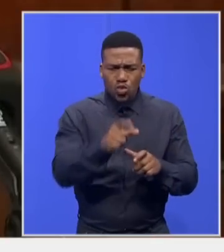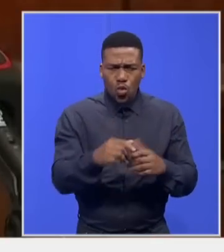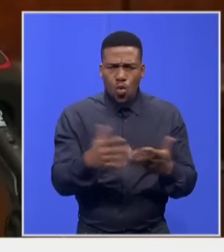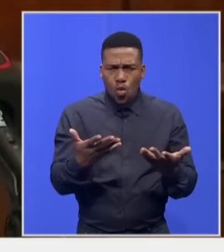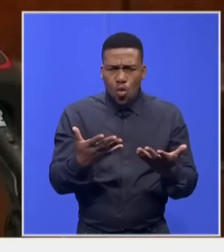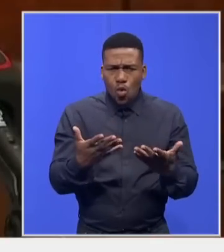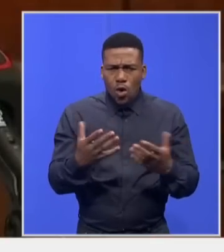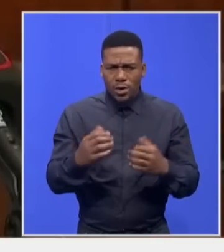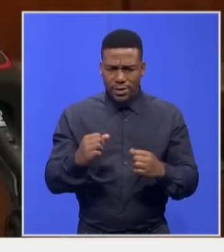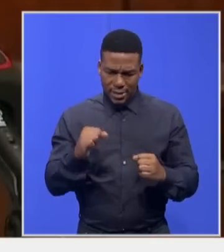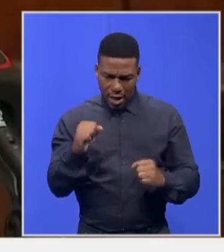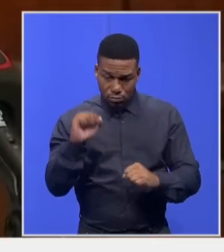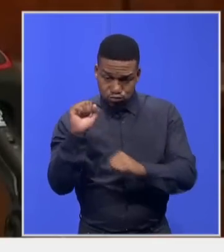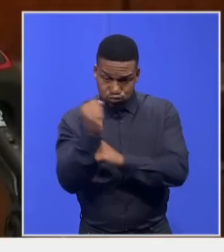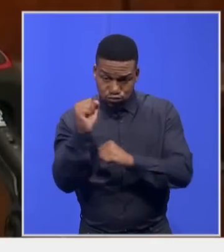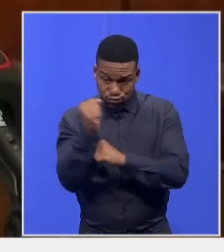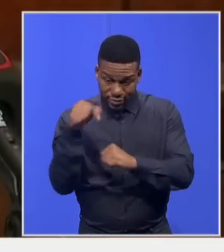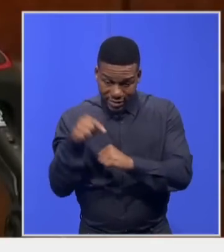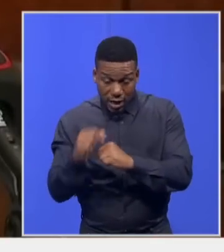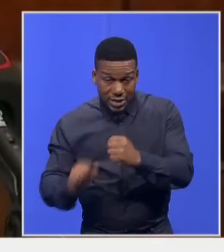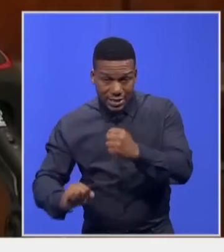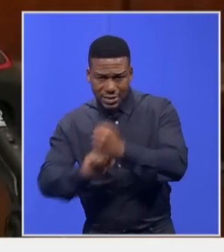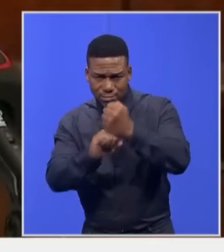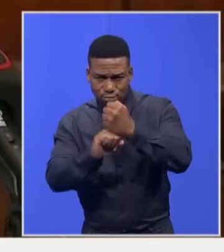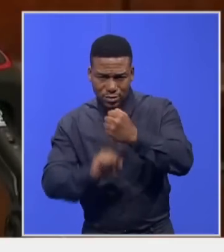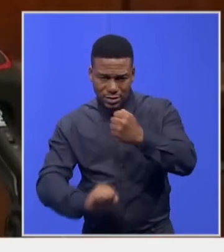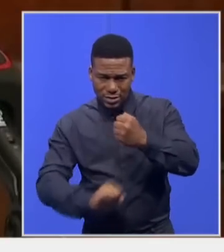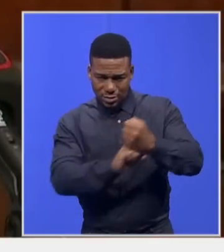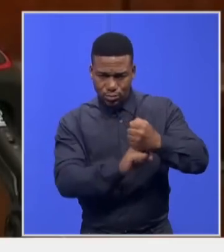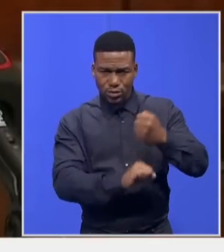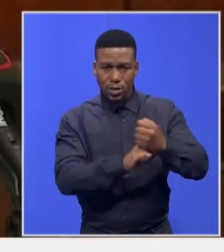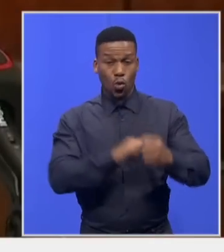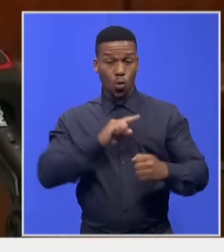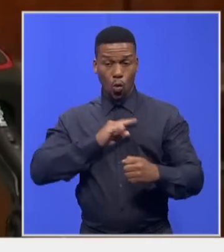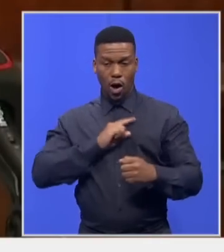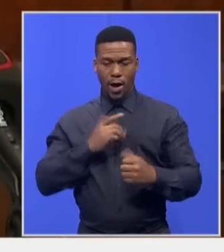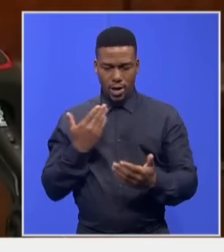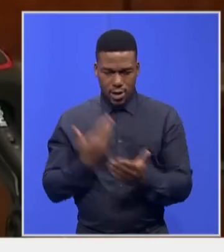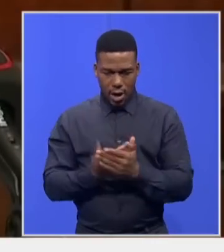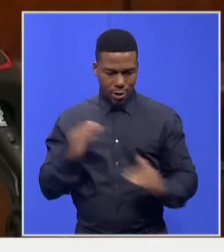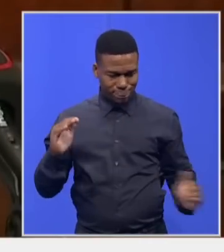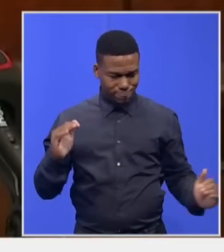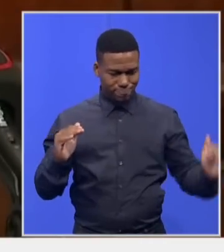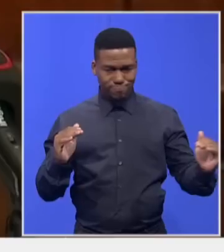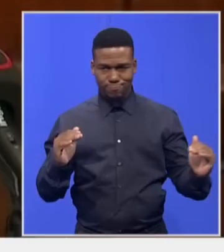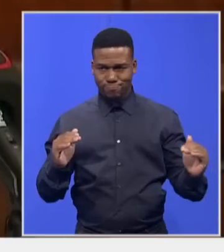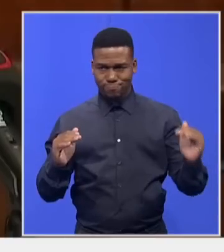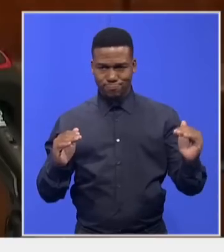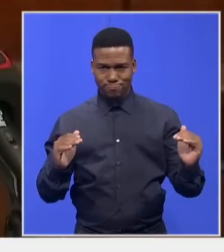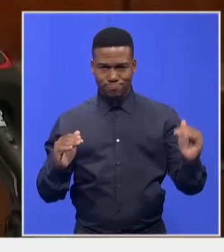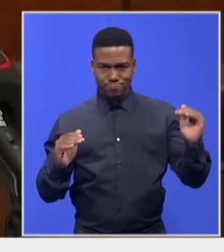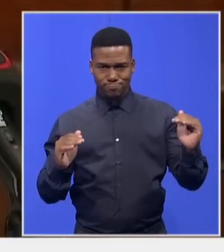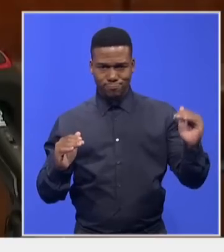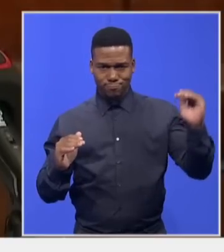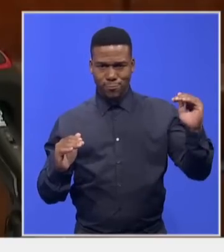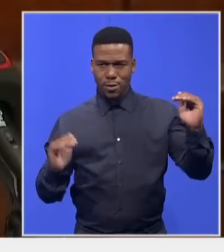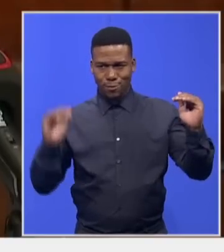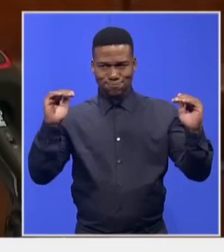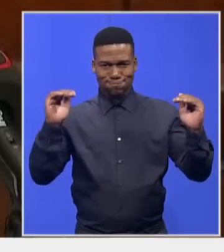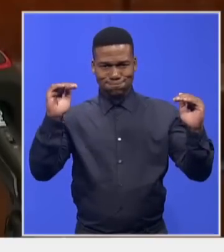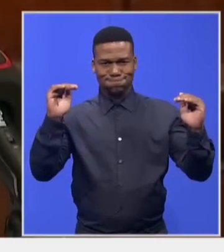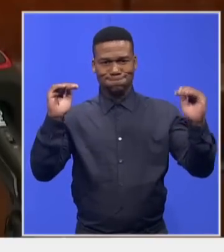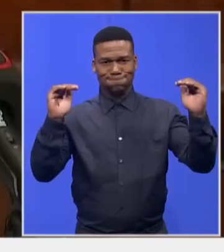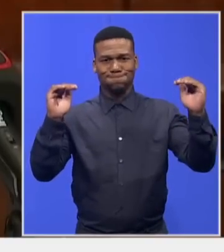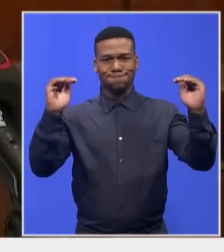up this generation so that we are able to close the gap between generation and